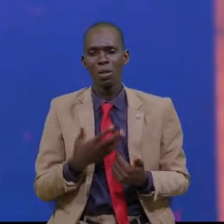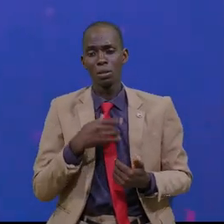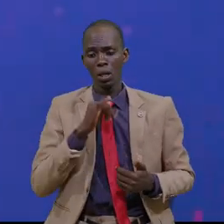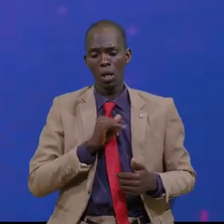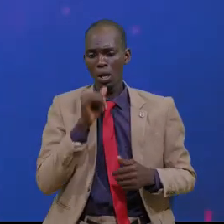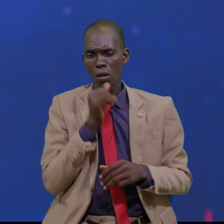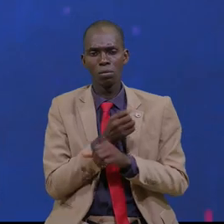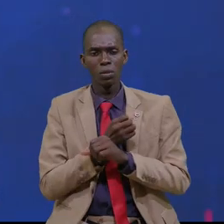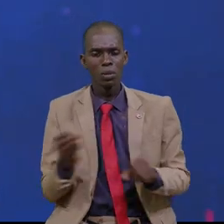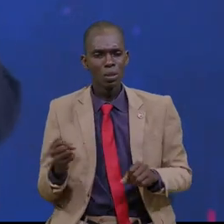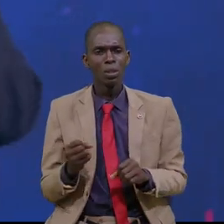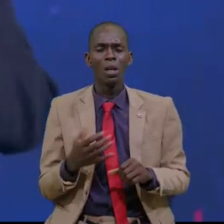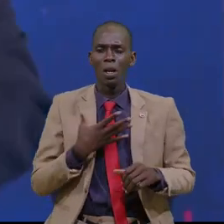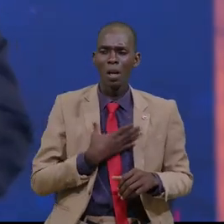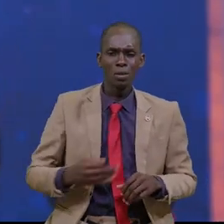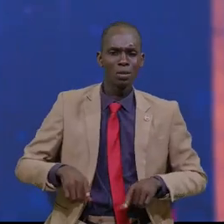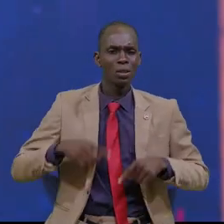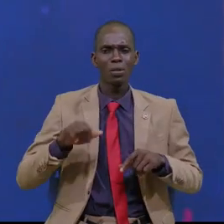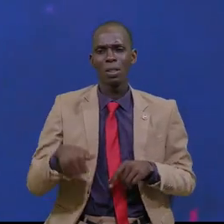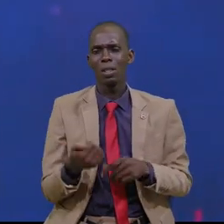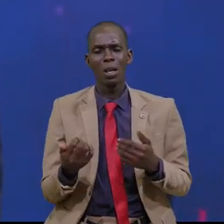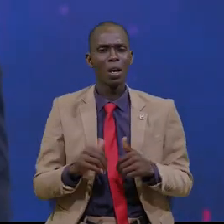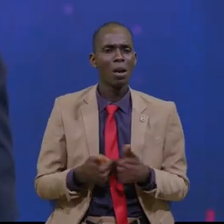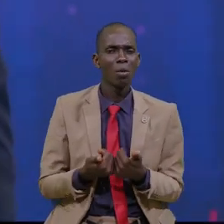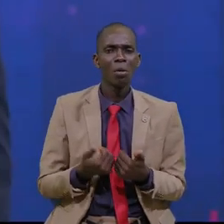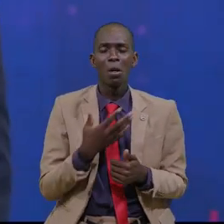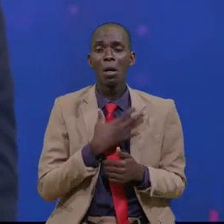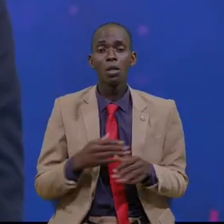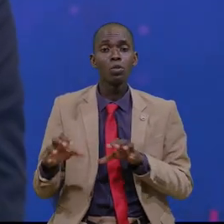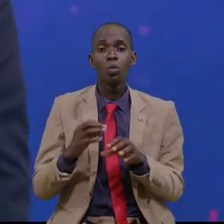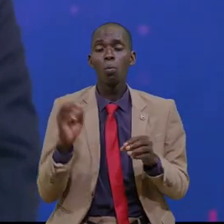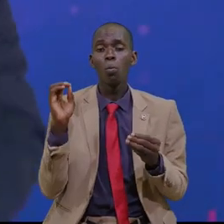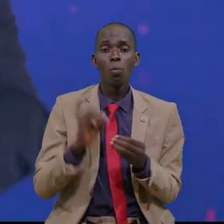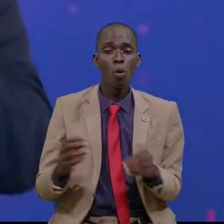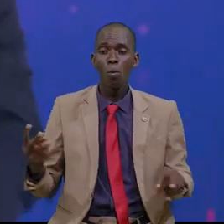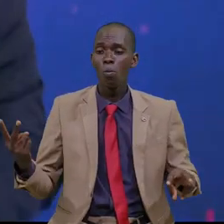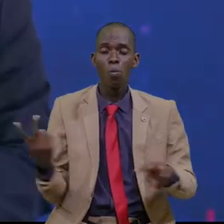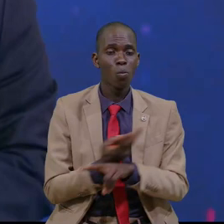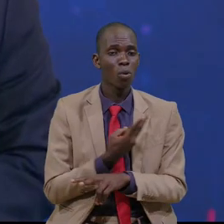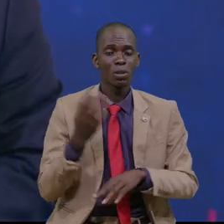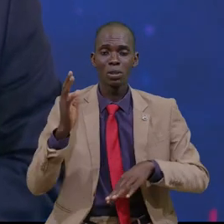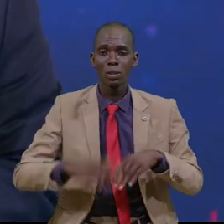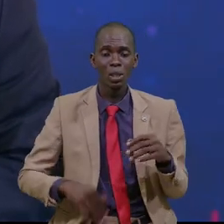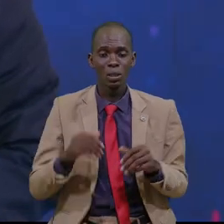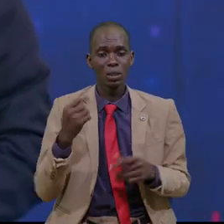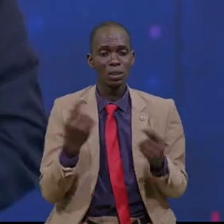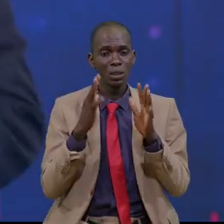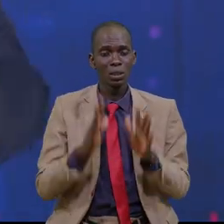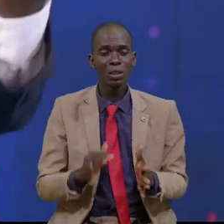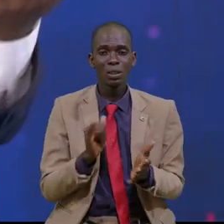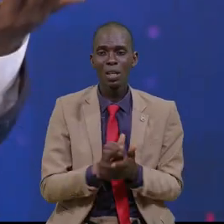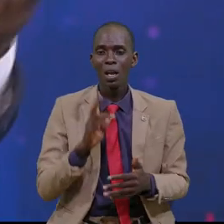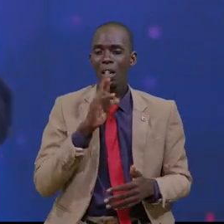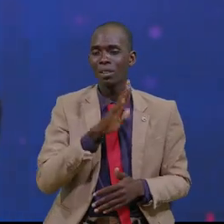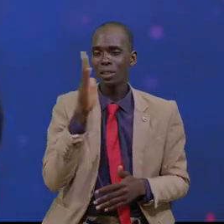they live anyhow. And they do even worse than unbelievers who have never been born again. What they